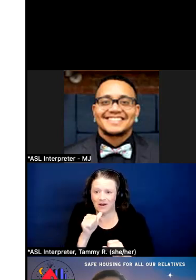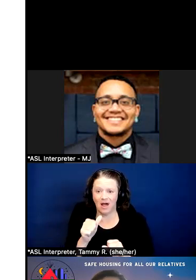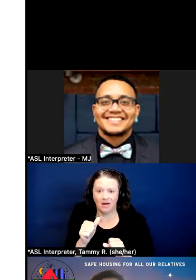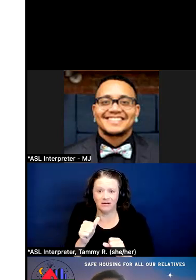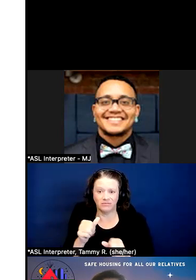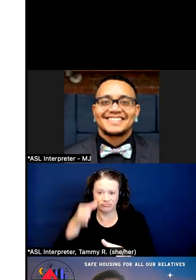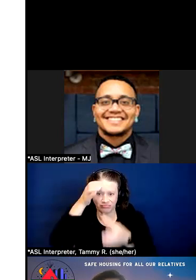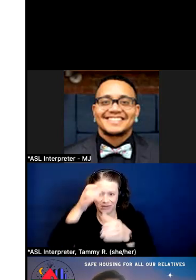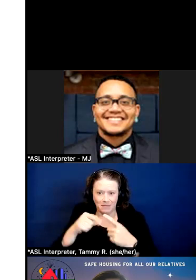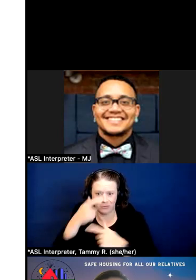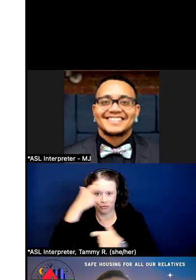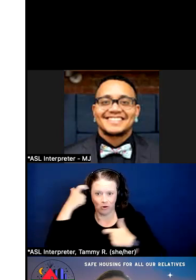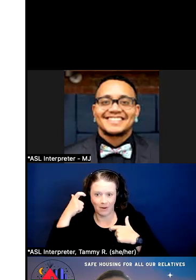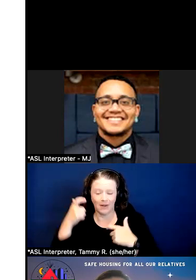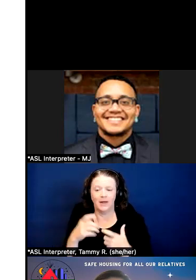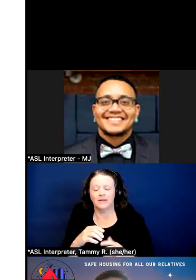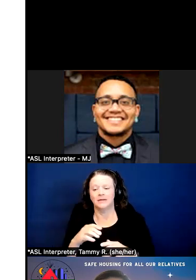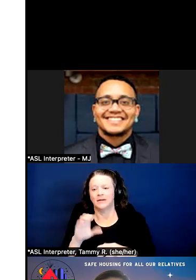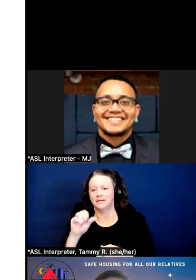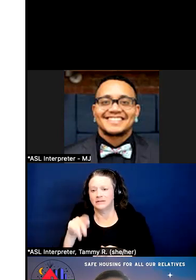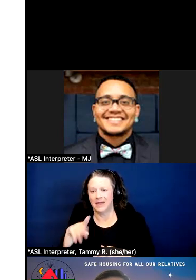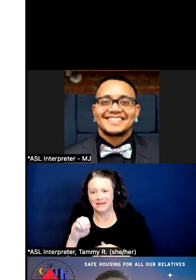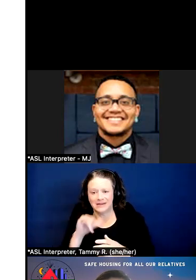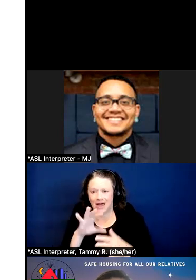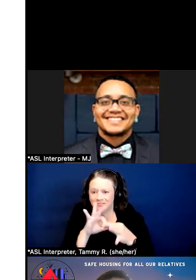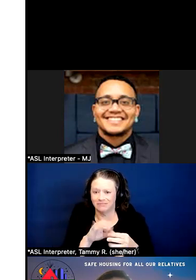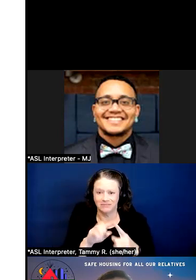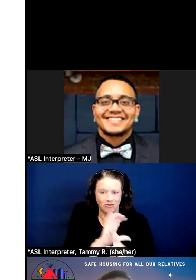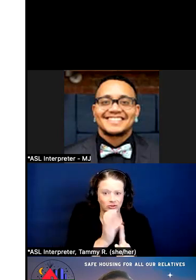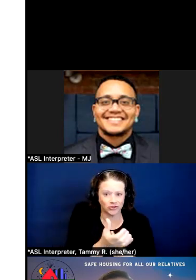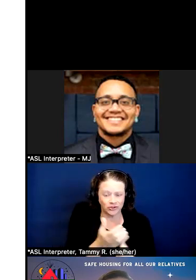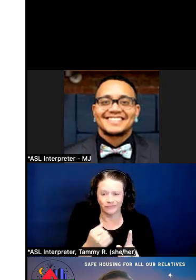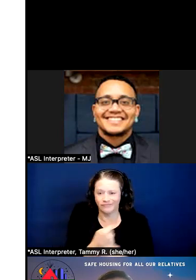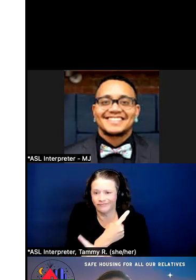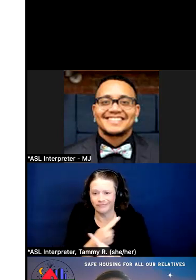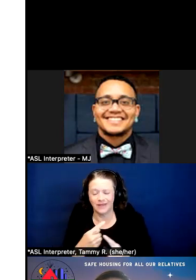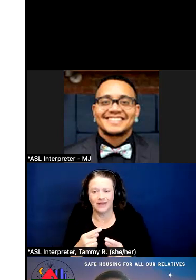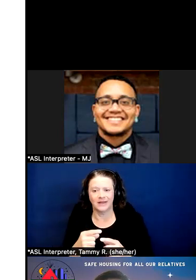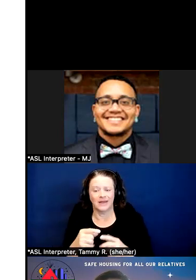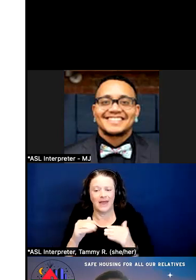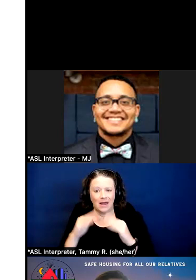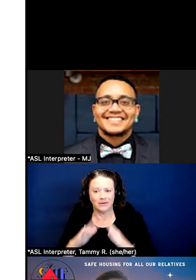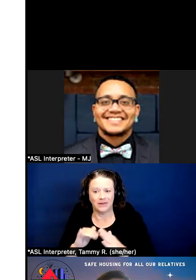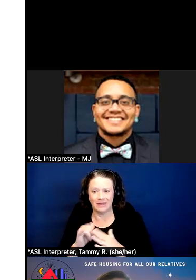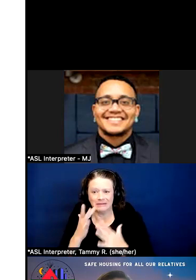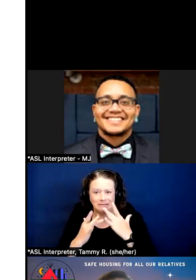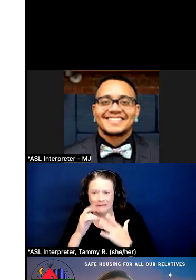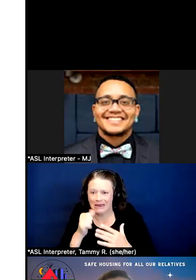not culturally rooted, housing that is not habitable, little to no transitional